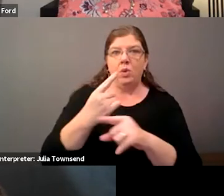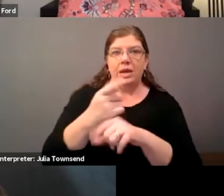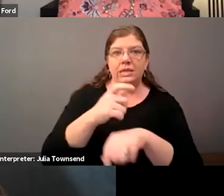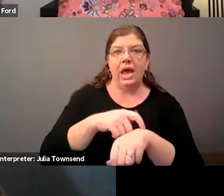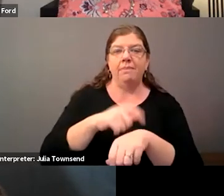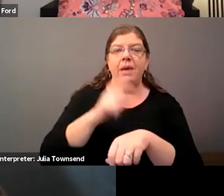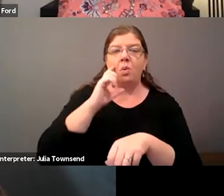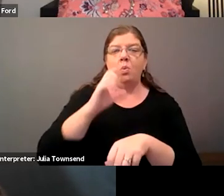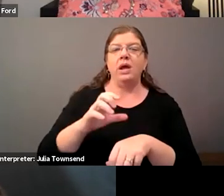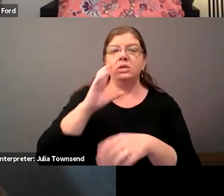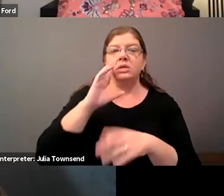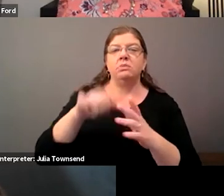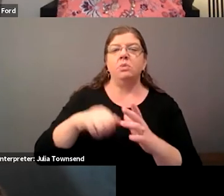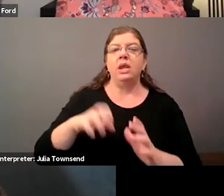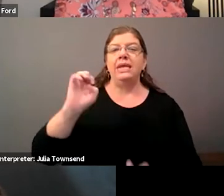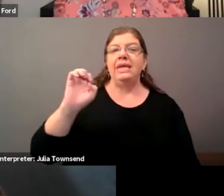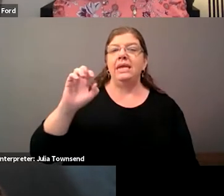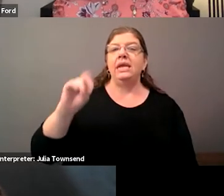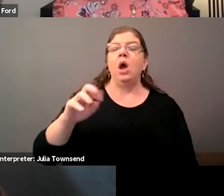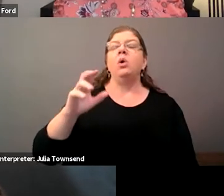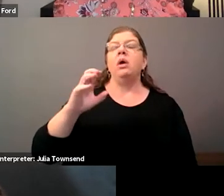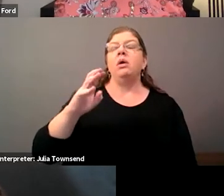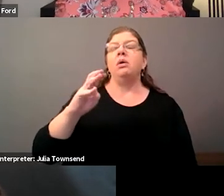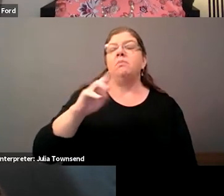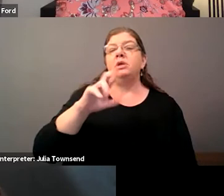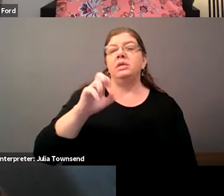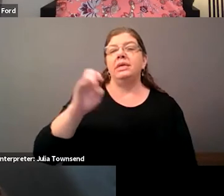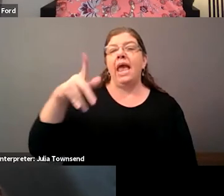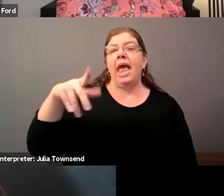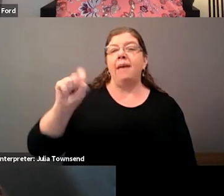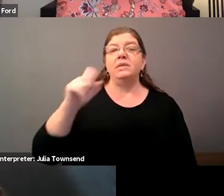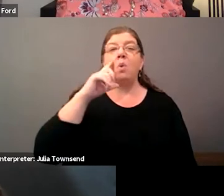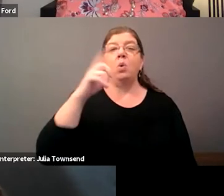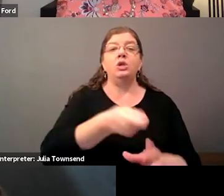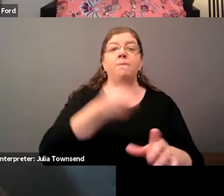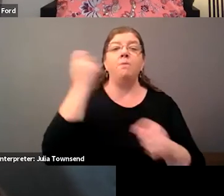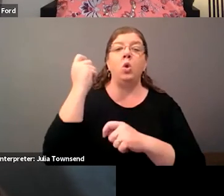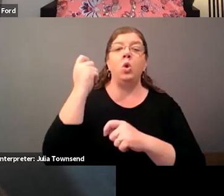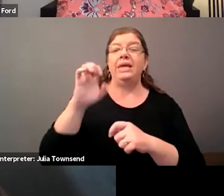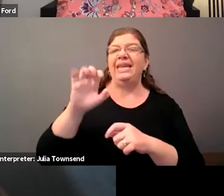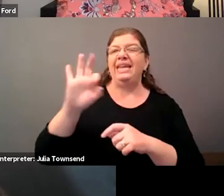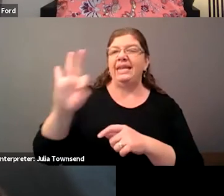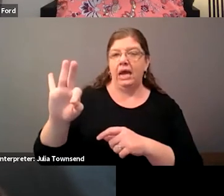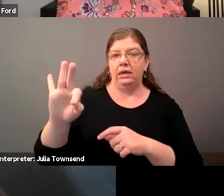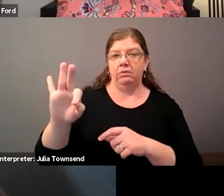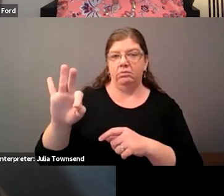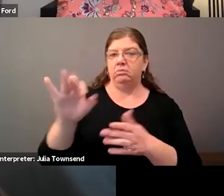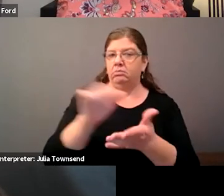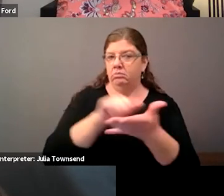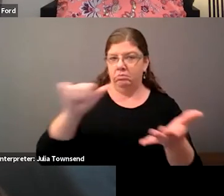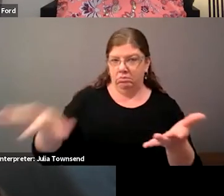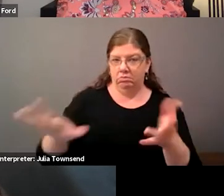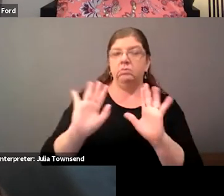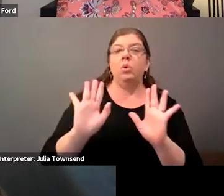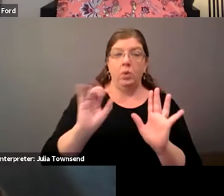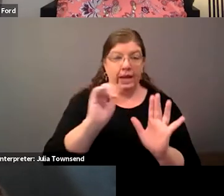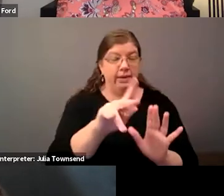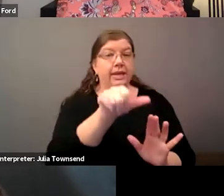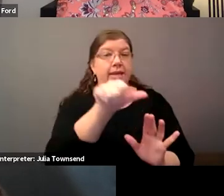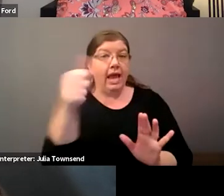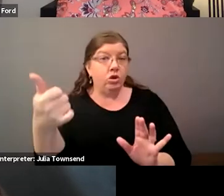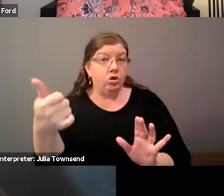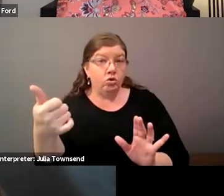wanted to pull e9 okay pulling e9 and uh any other items that